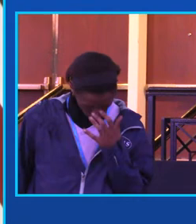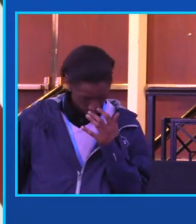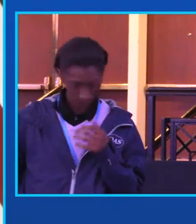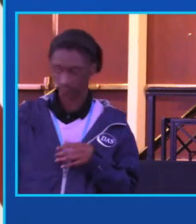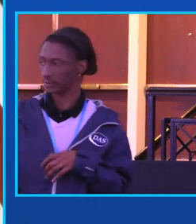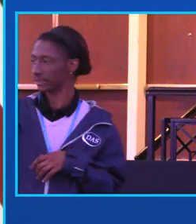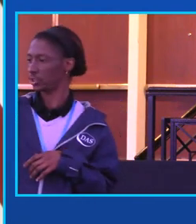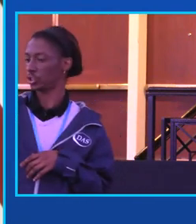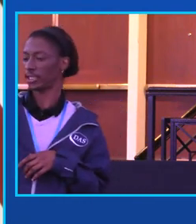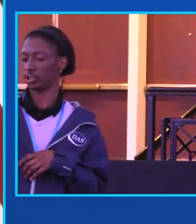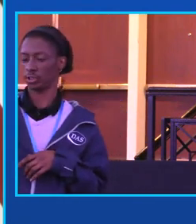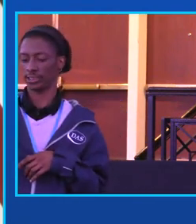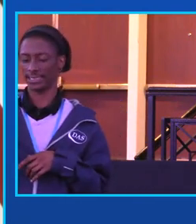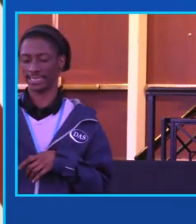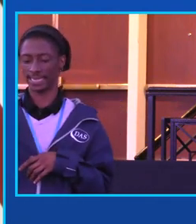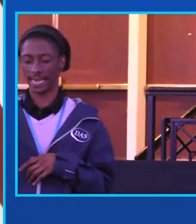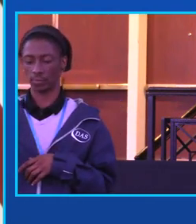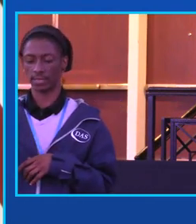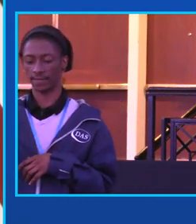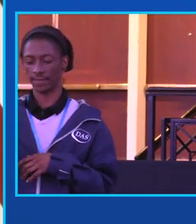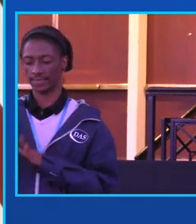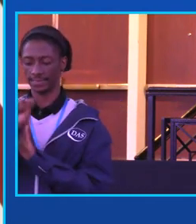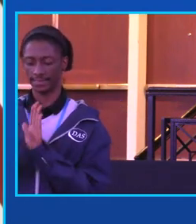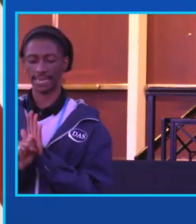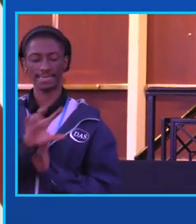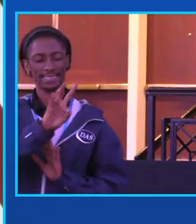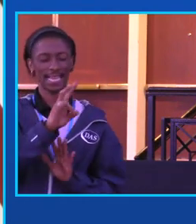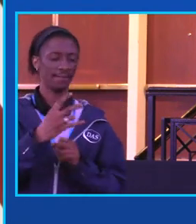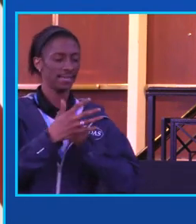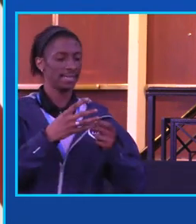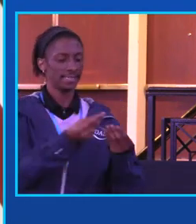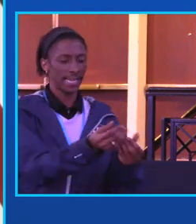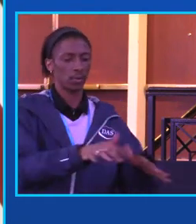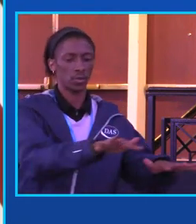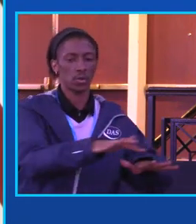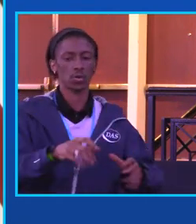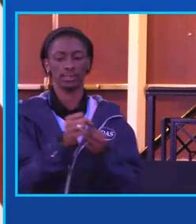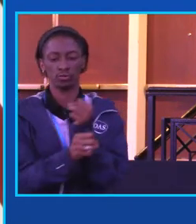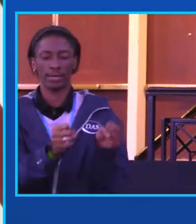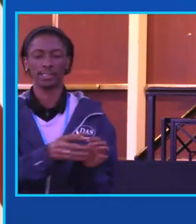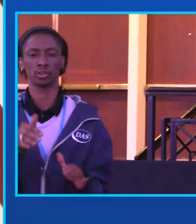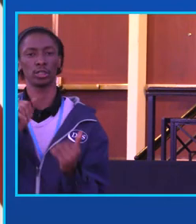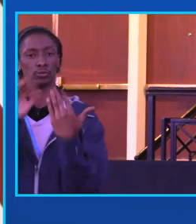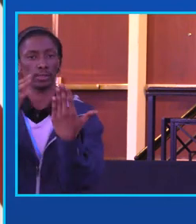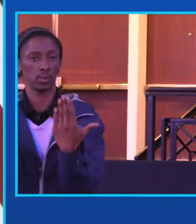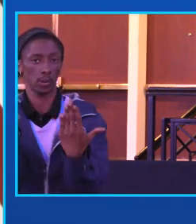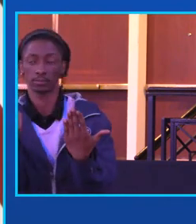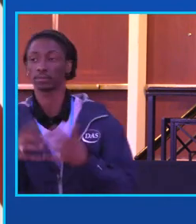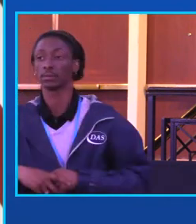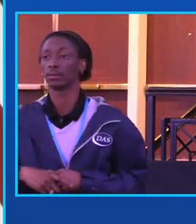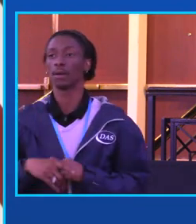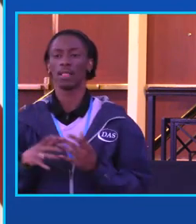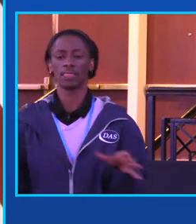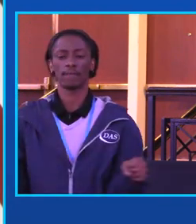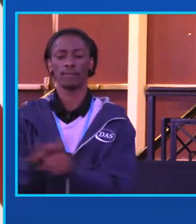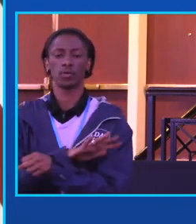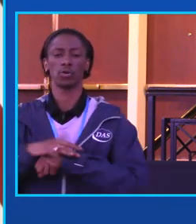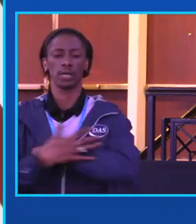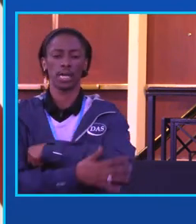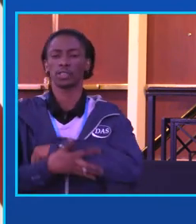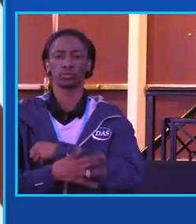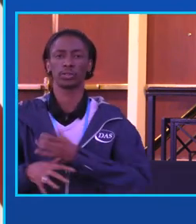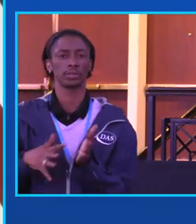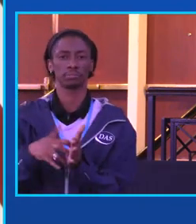Chair Jamie Harrison's 50-state and 7-territory strategy addresses the fact that the entire country is at